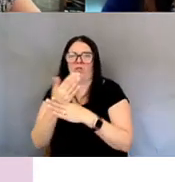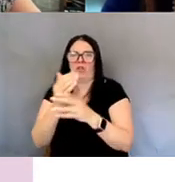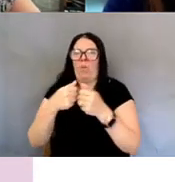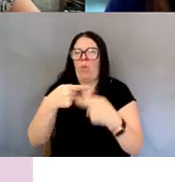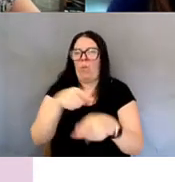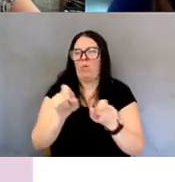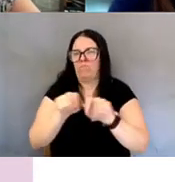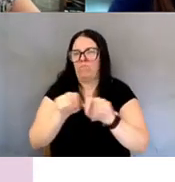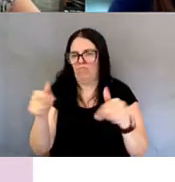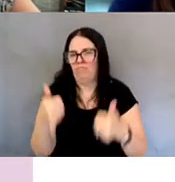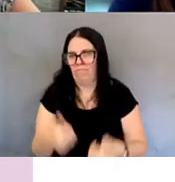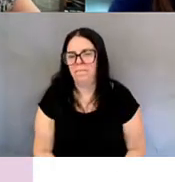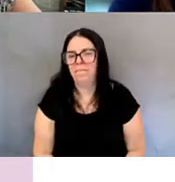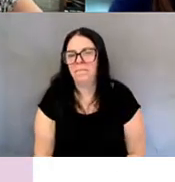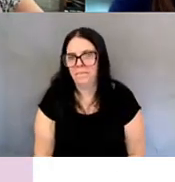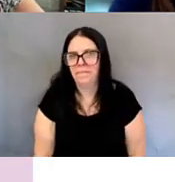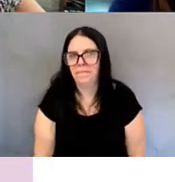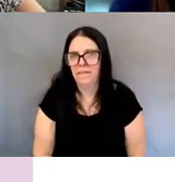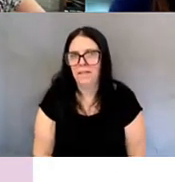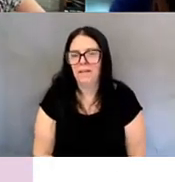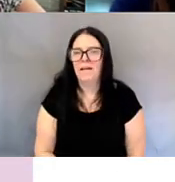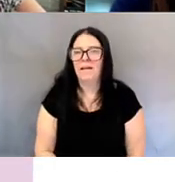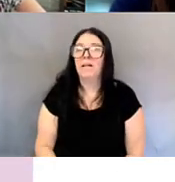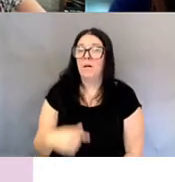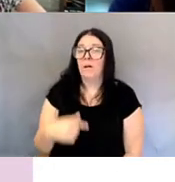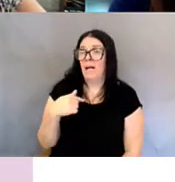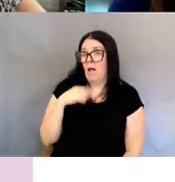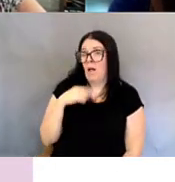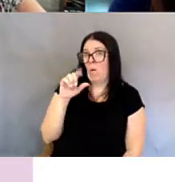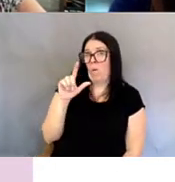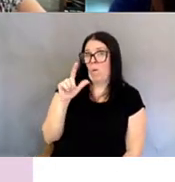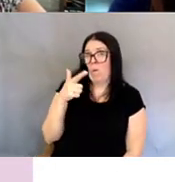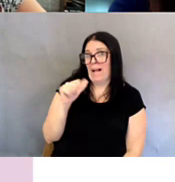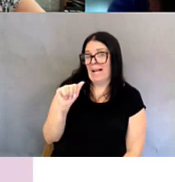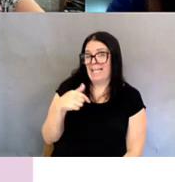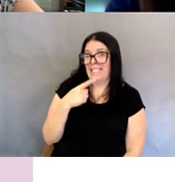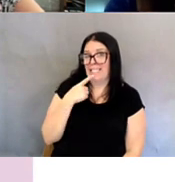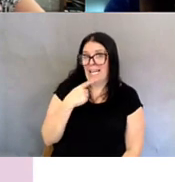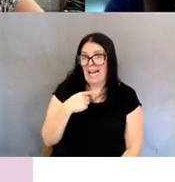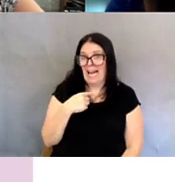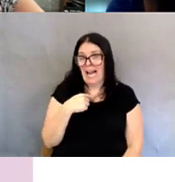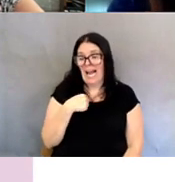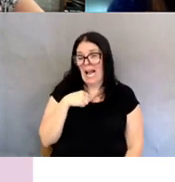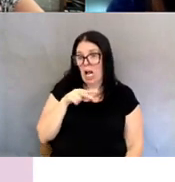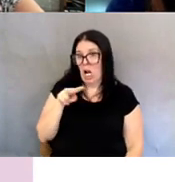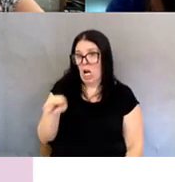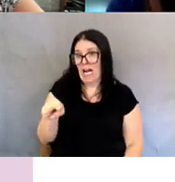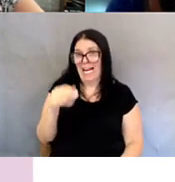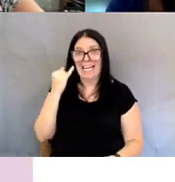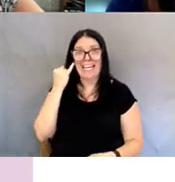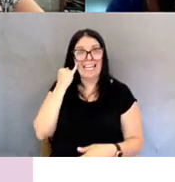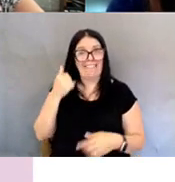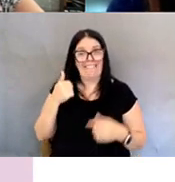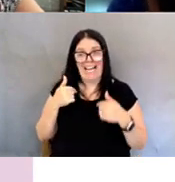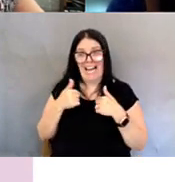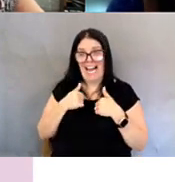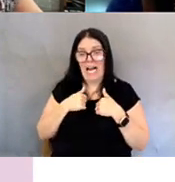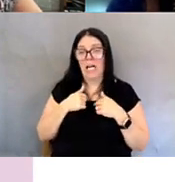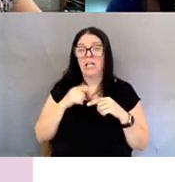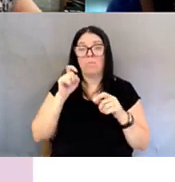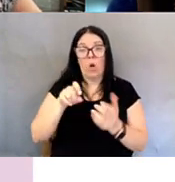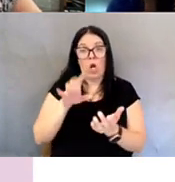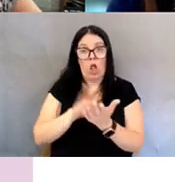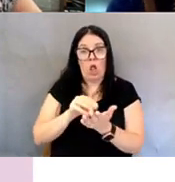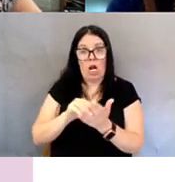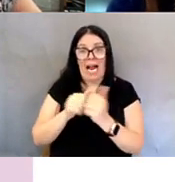Okay, so I'm looking at the inability to use technology required could actually impact flow right there. It